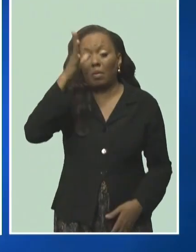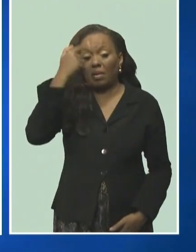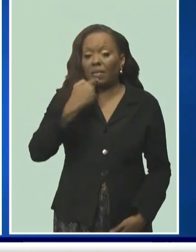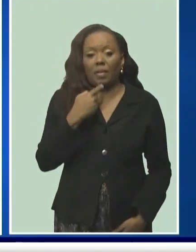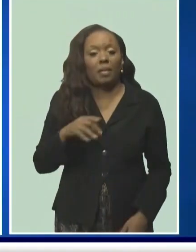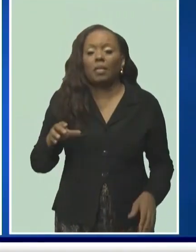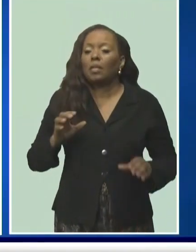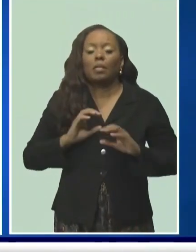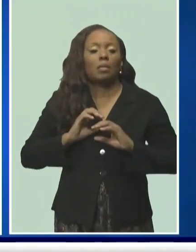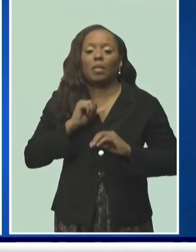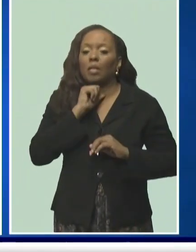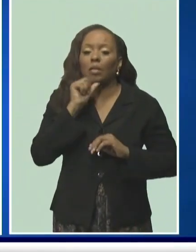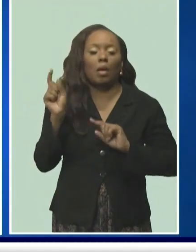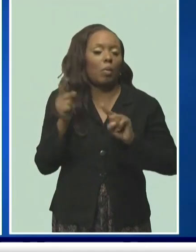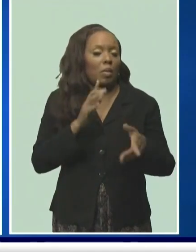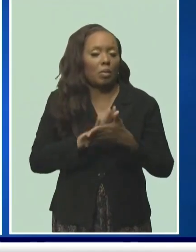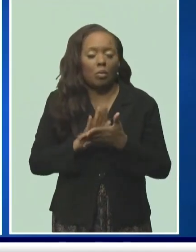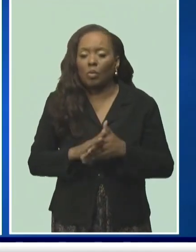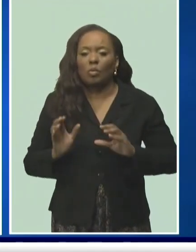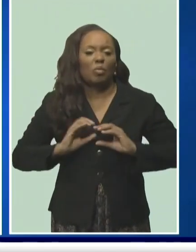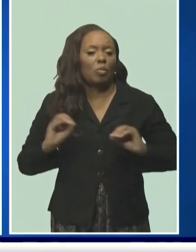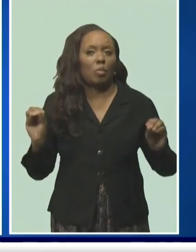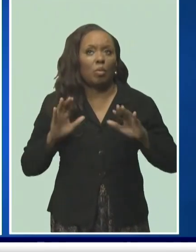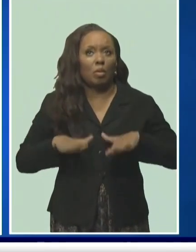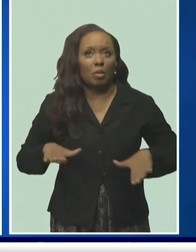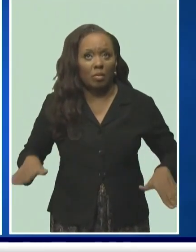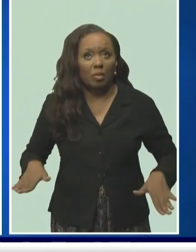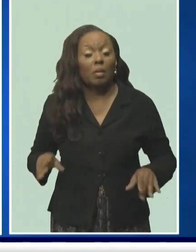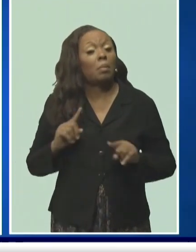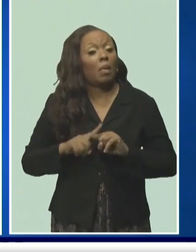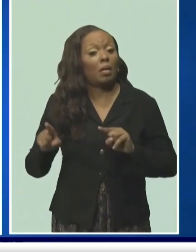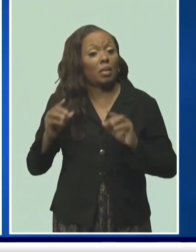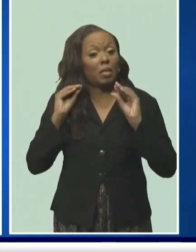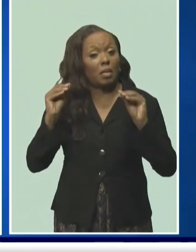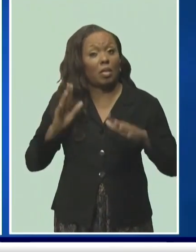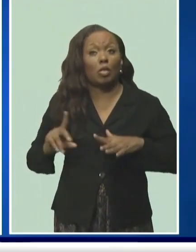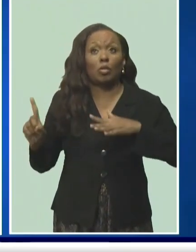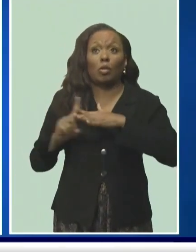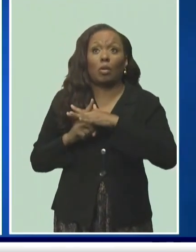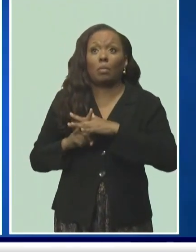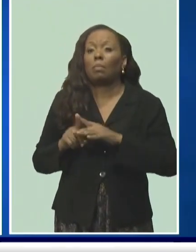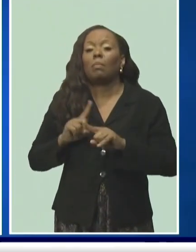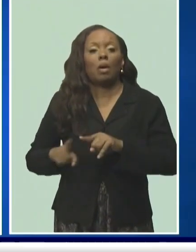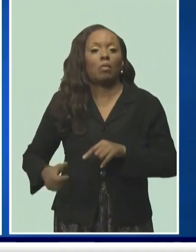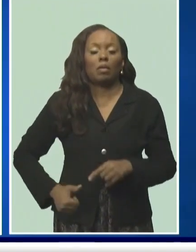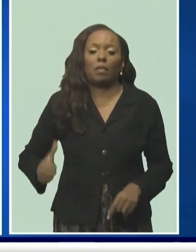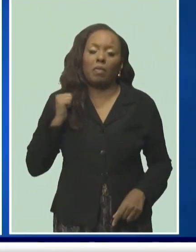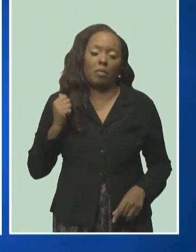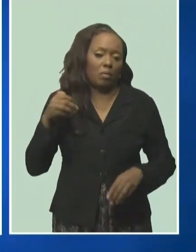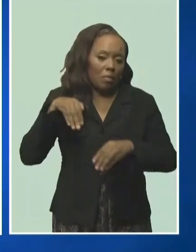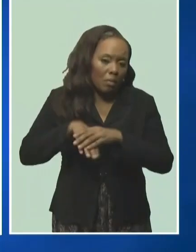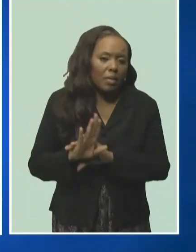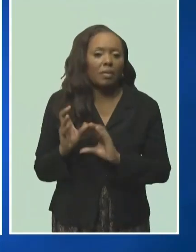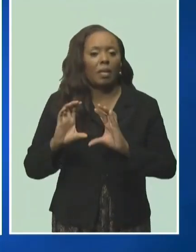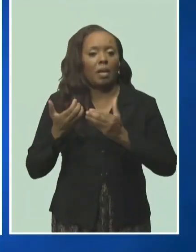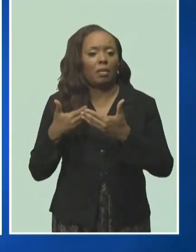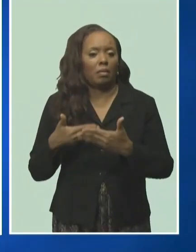so there are no children on the premises, and the teachers did report to school, but they refused to go inside of the